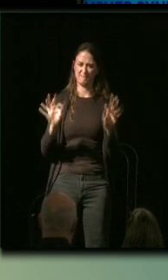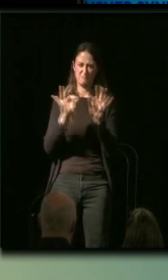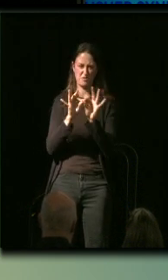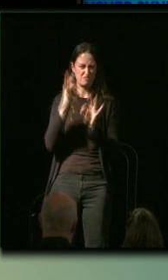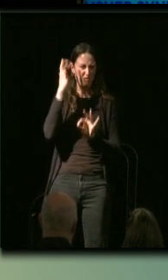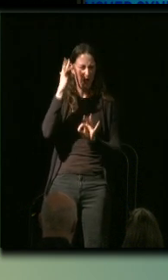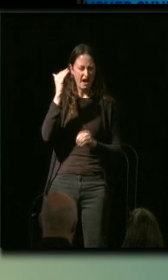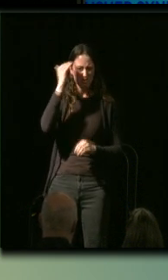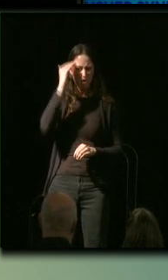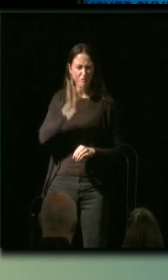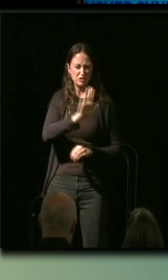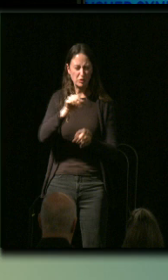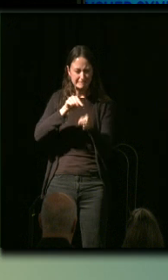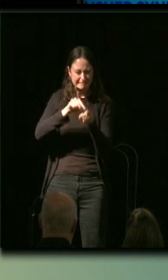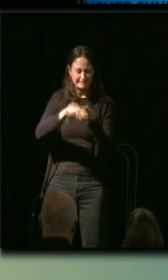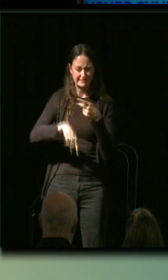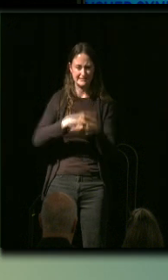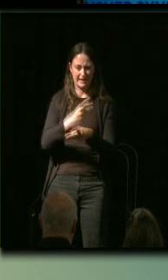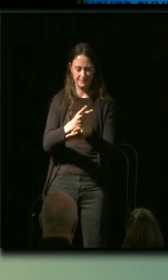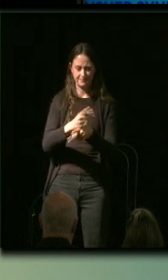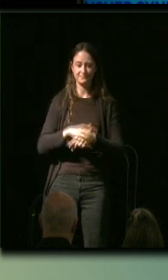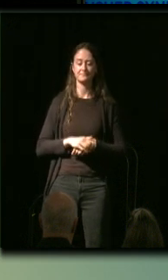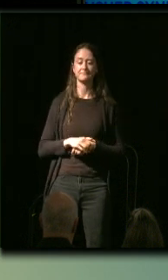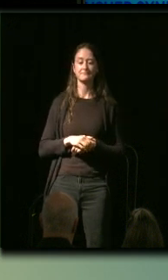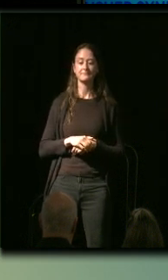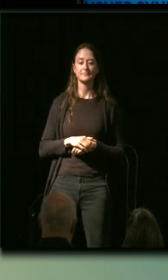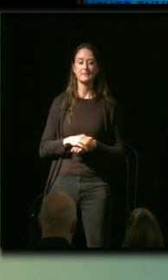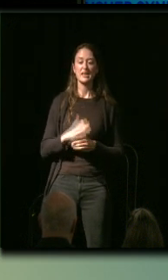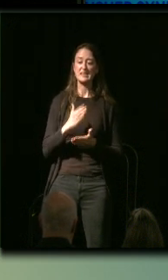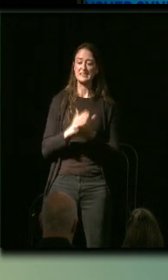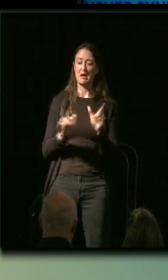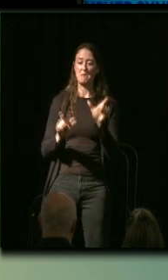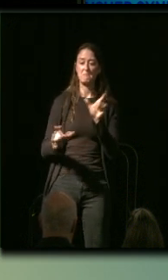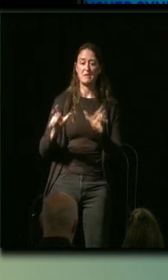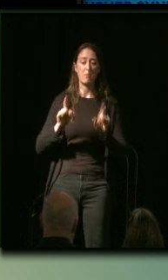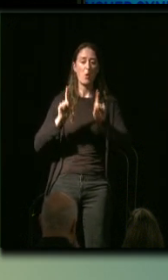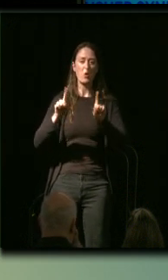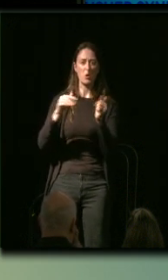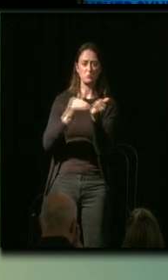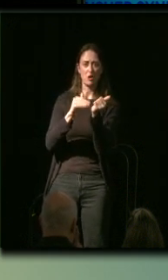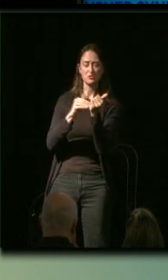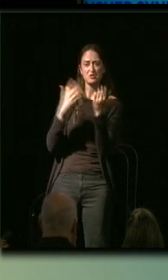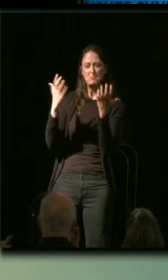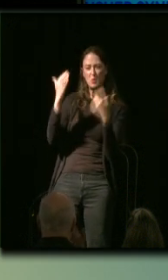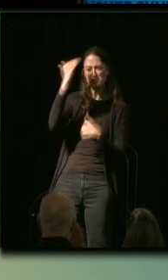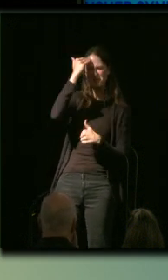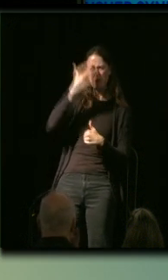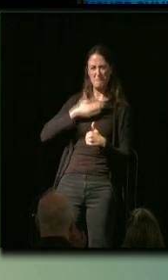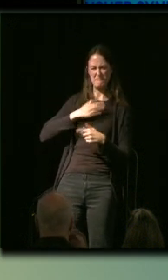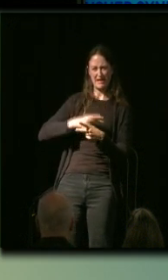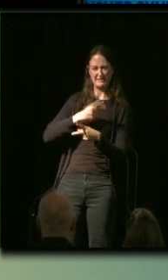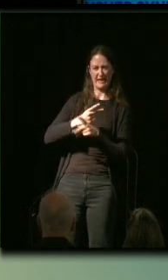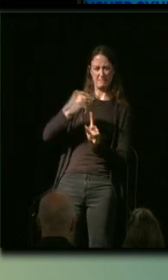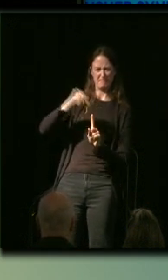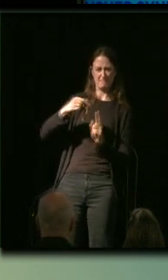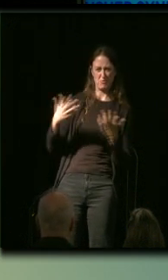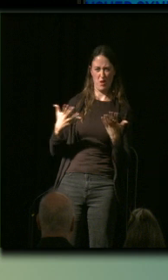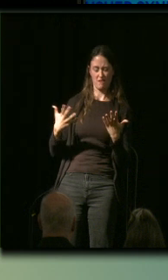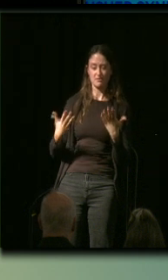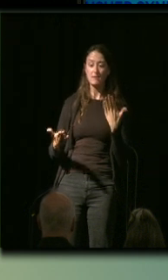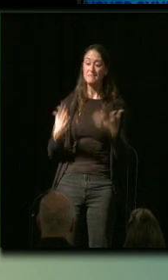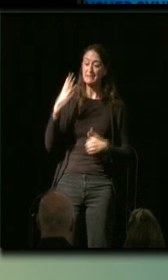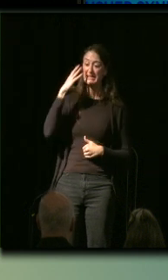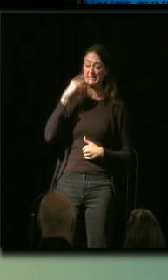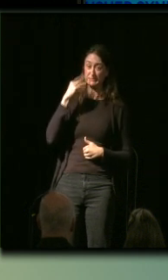with Usher syndrome, then have genetic testing to find out that their hearing and vision losses could be due to 2 separate causes and not due to